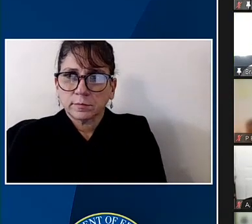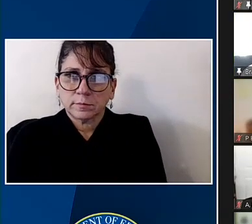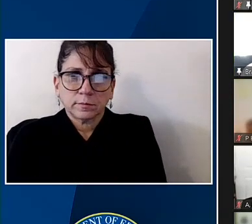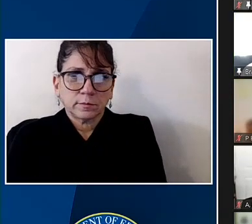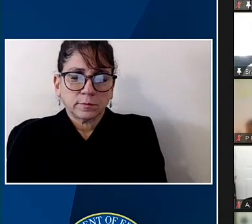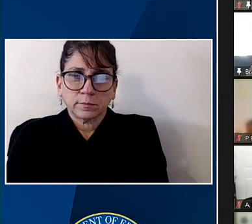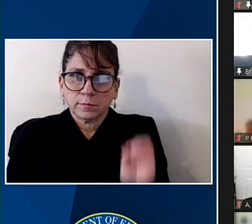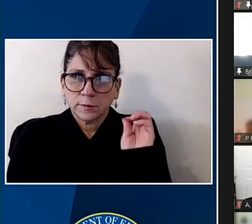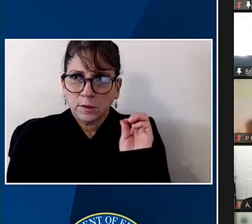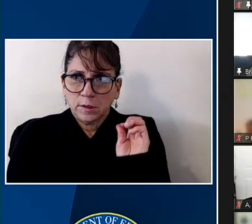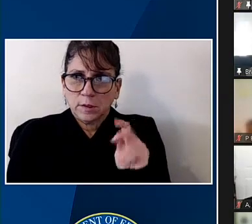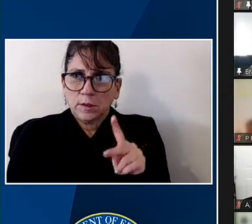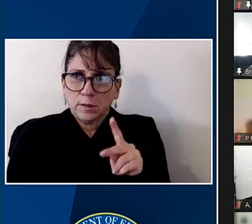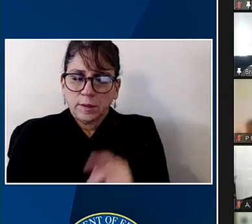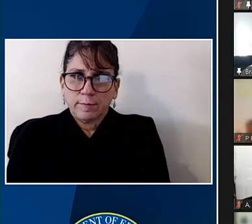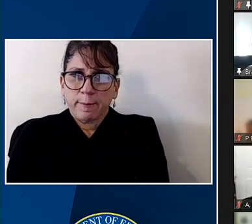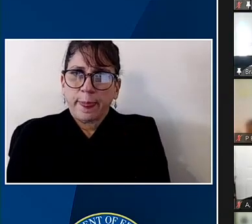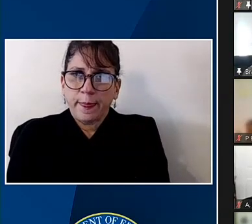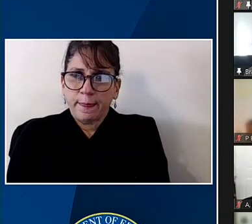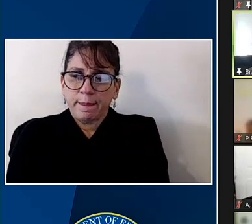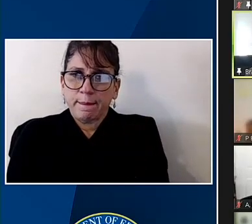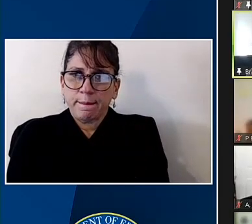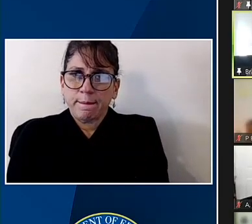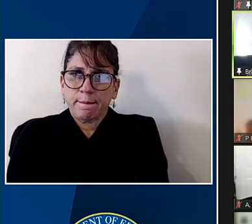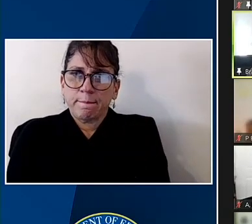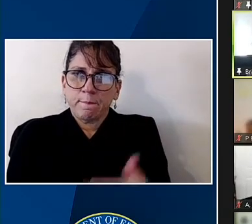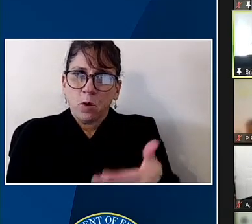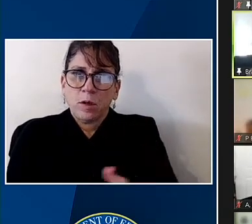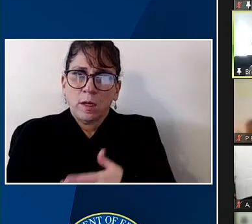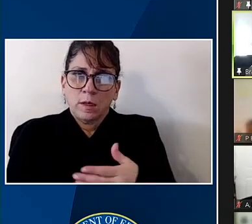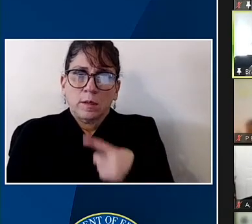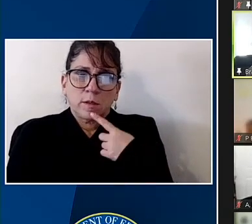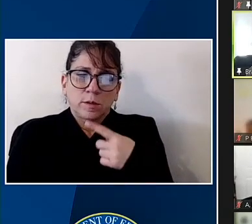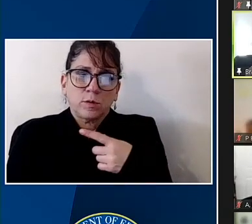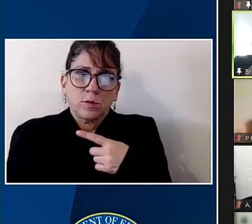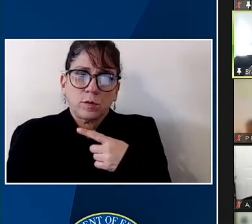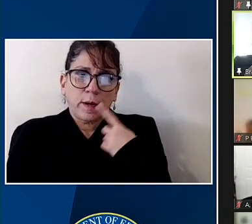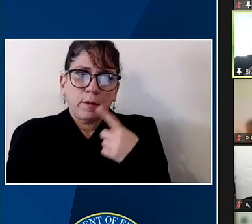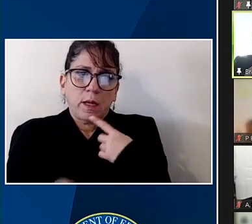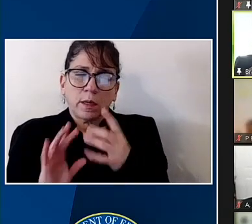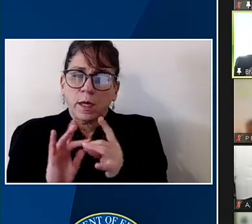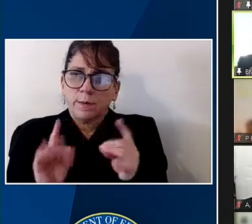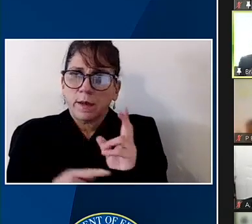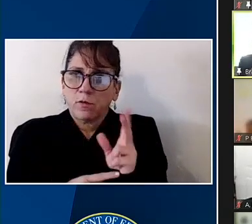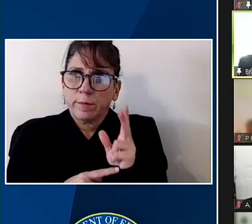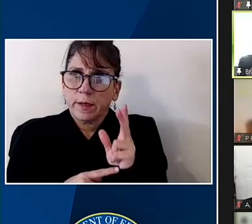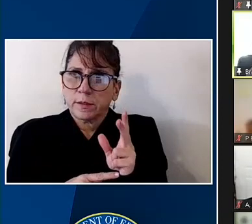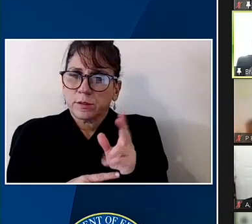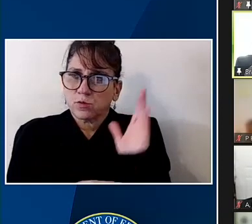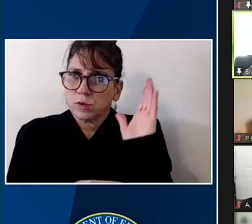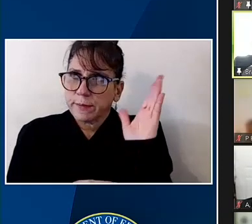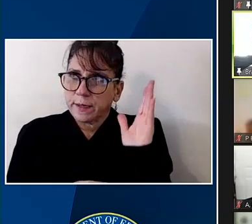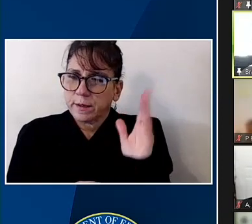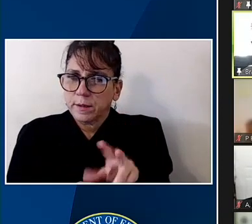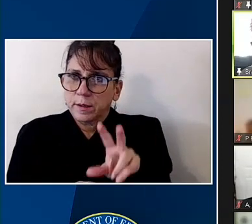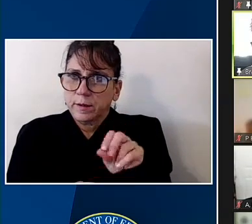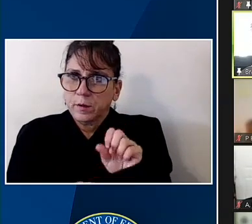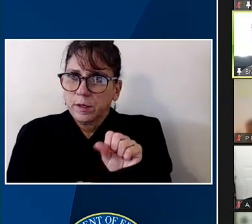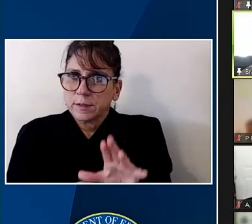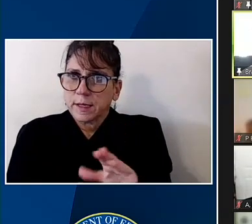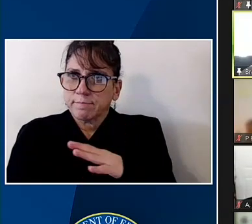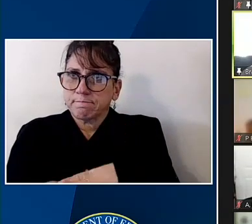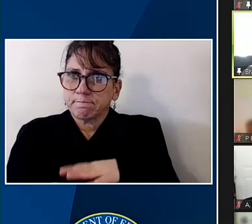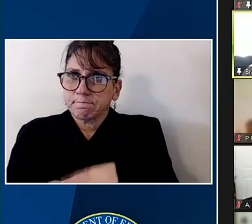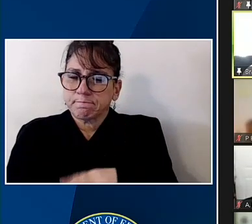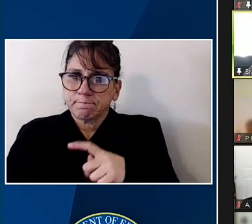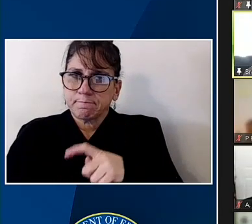Okay. Perfect. Welcome to public comment. You'll have 3 minutes to address the committee. You'll be given a 30-second heads up, and